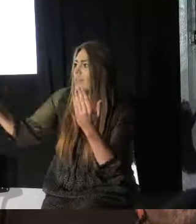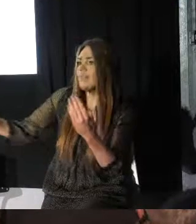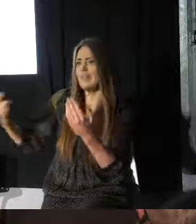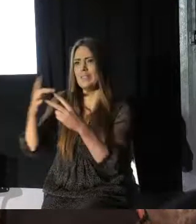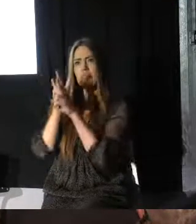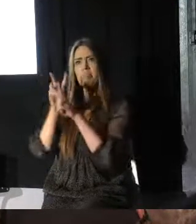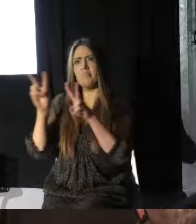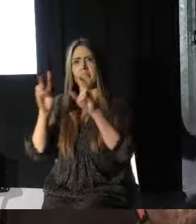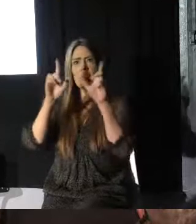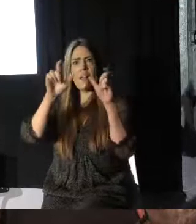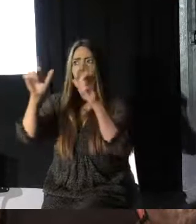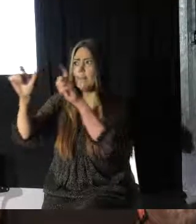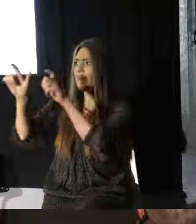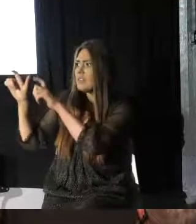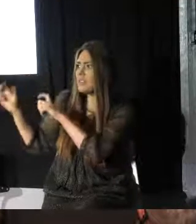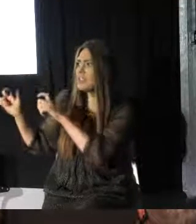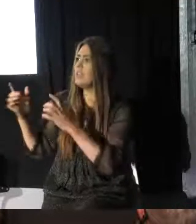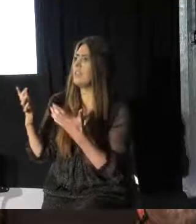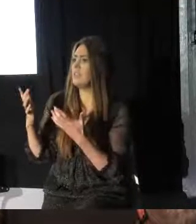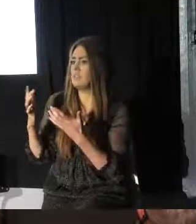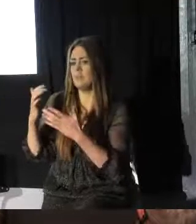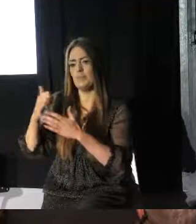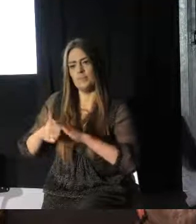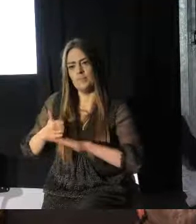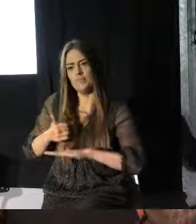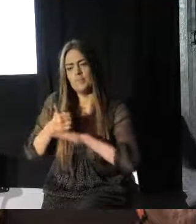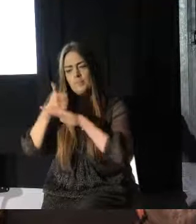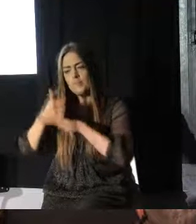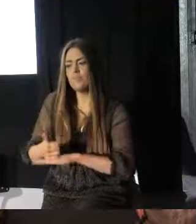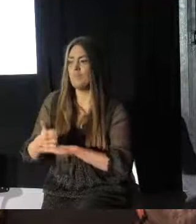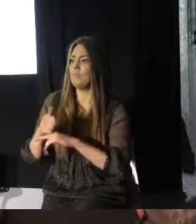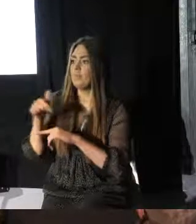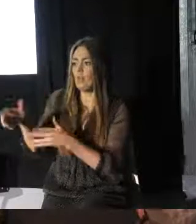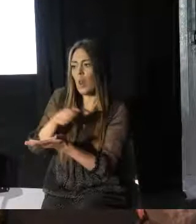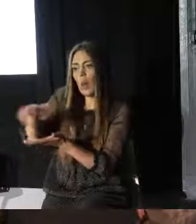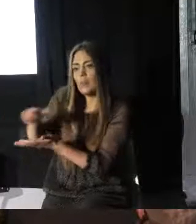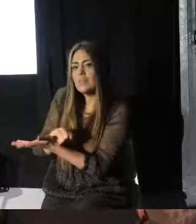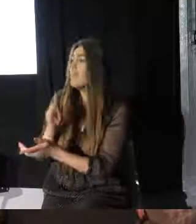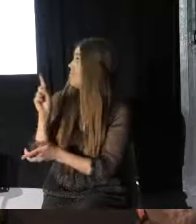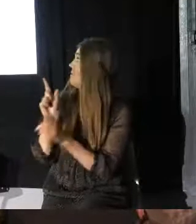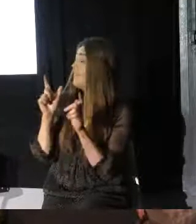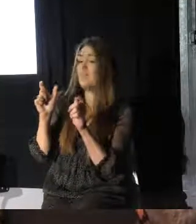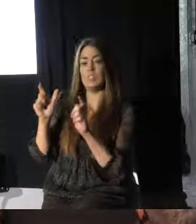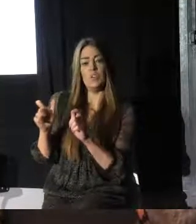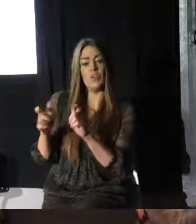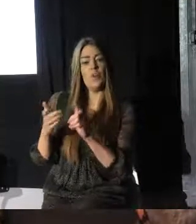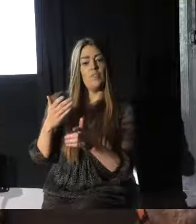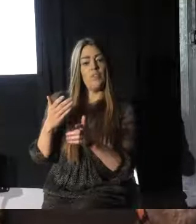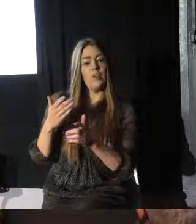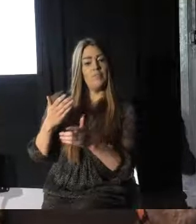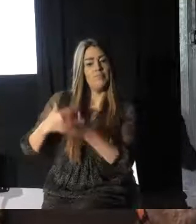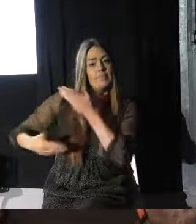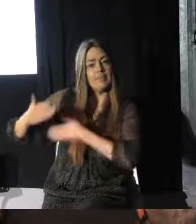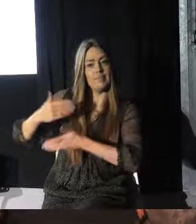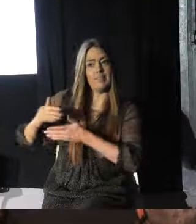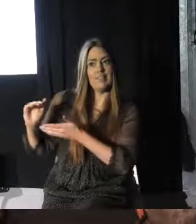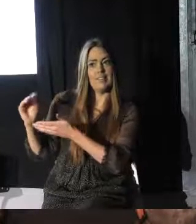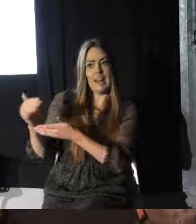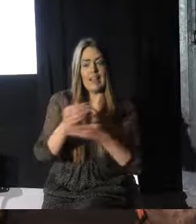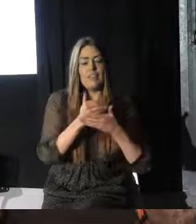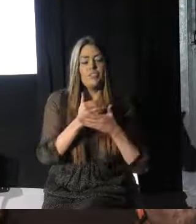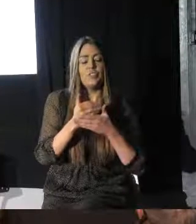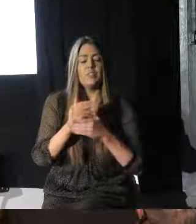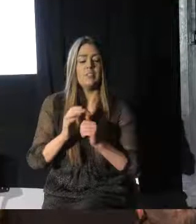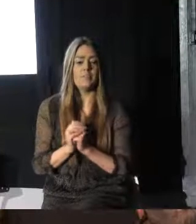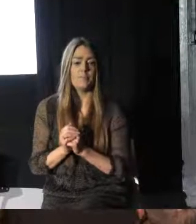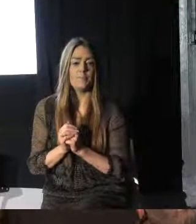see images foregrounding the looting. Actually, this is a photograph from the Pitt Rivers collections of the looting of the Benin bronzes. And then